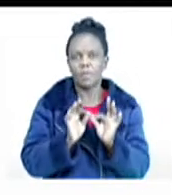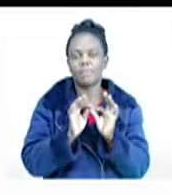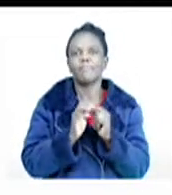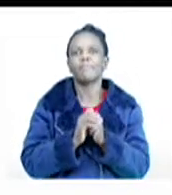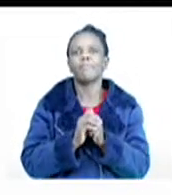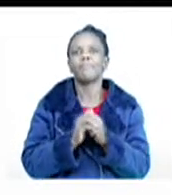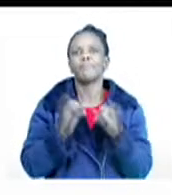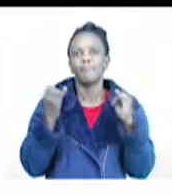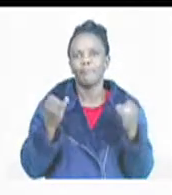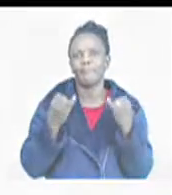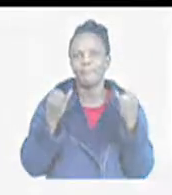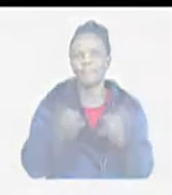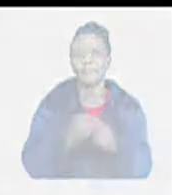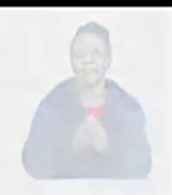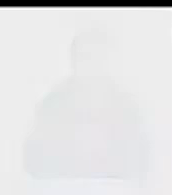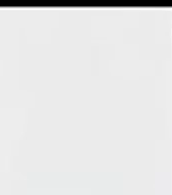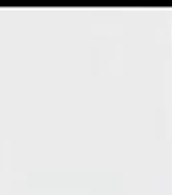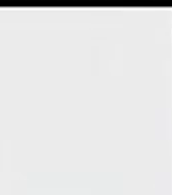my children.